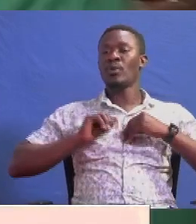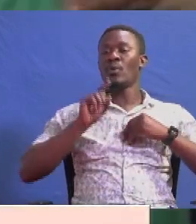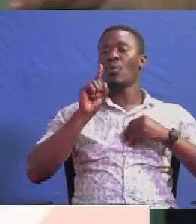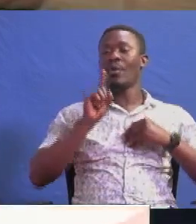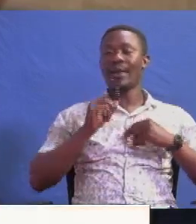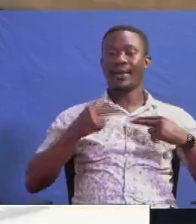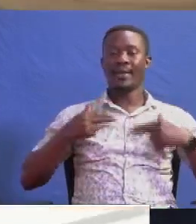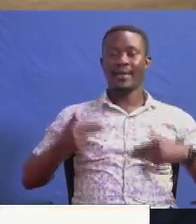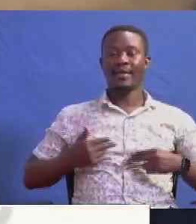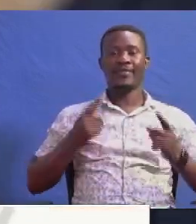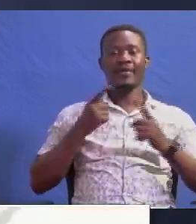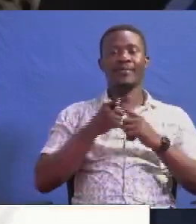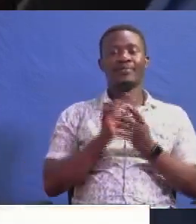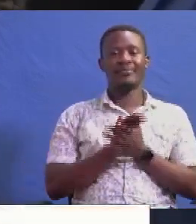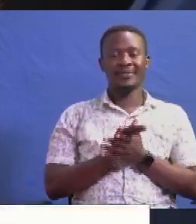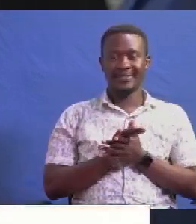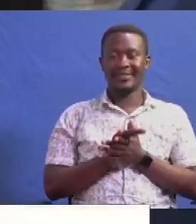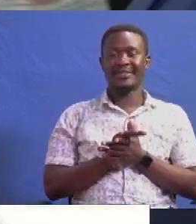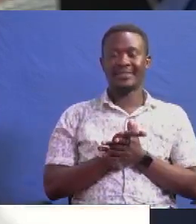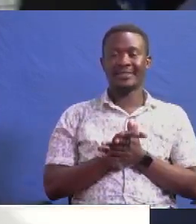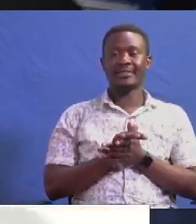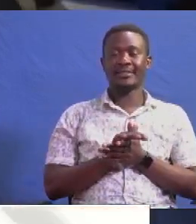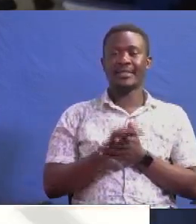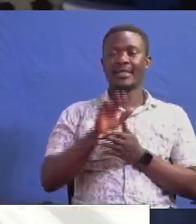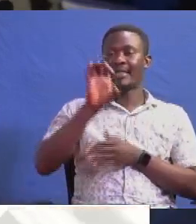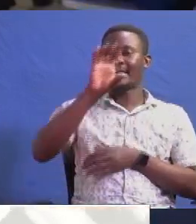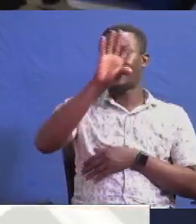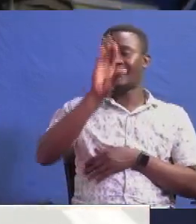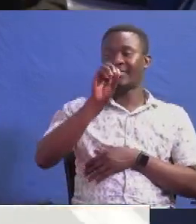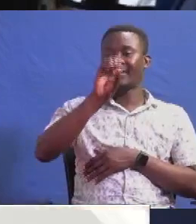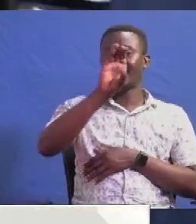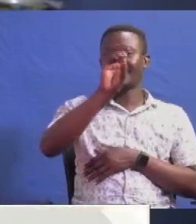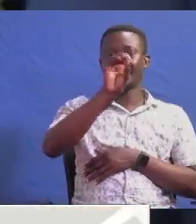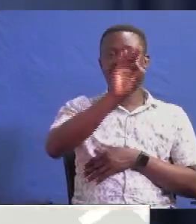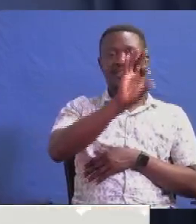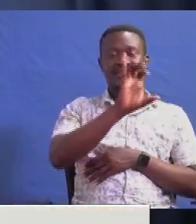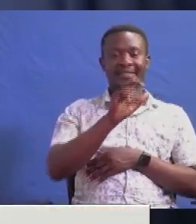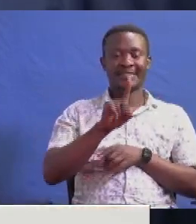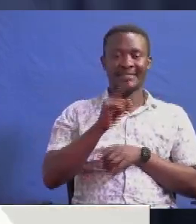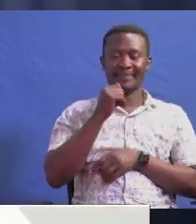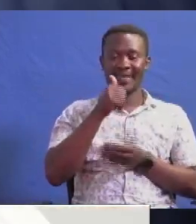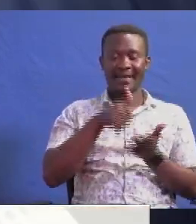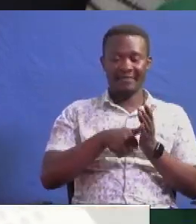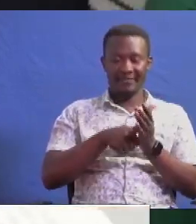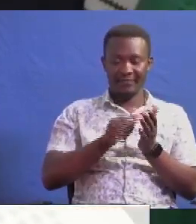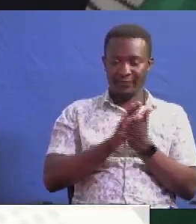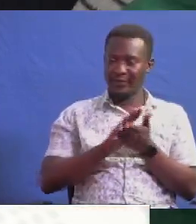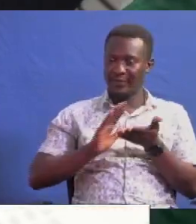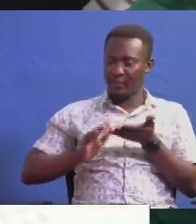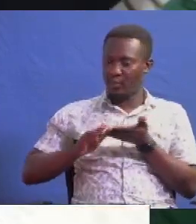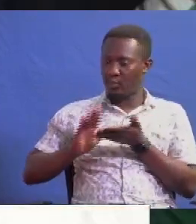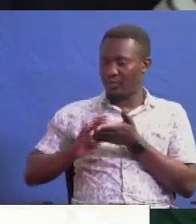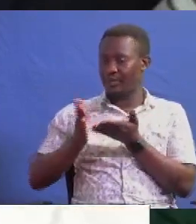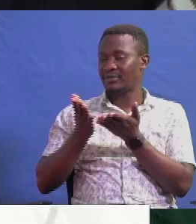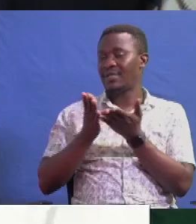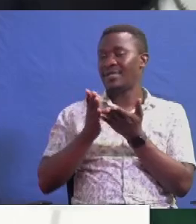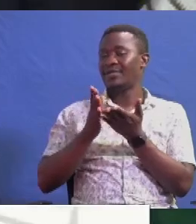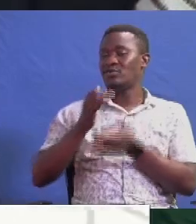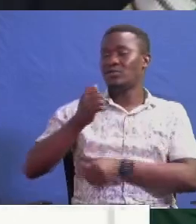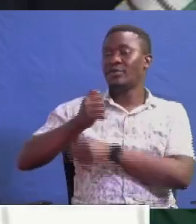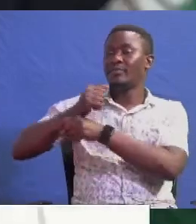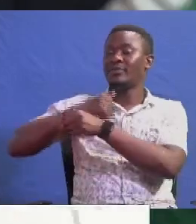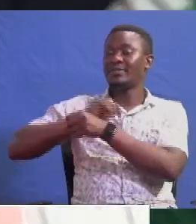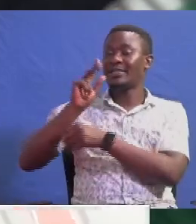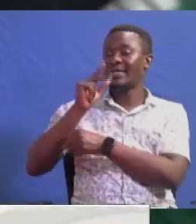approach. Lucy Mazawa, Director of Eastern Africa CDC, also reaffirmed the agency's commitment to supporting Kenya's effort